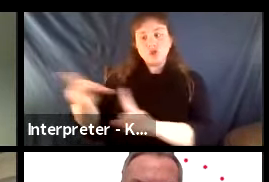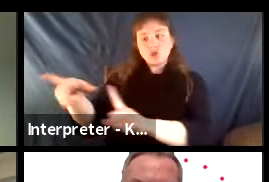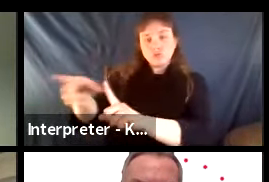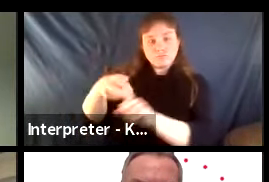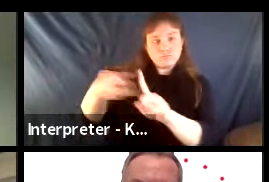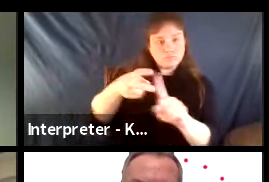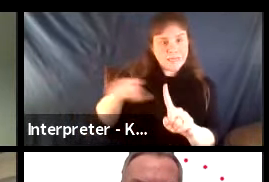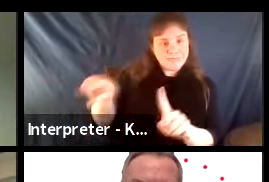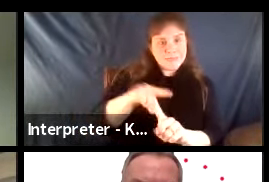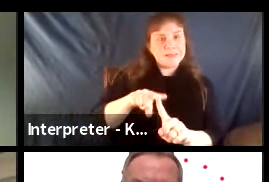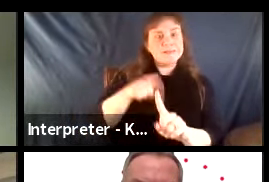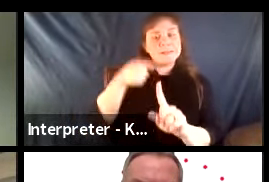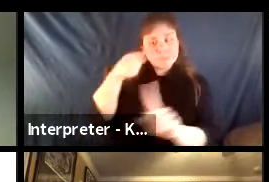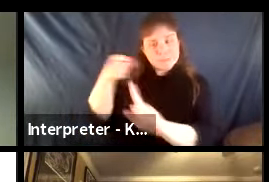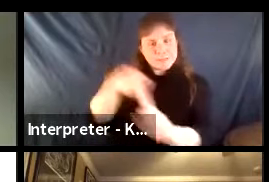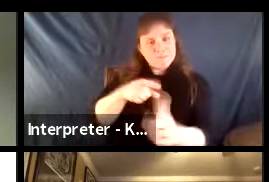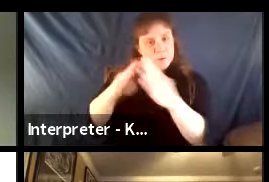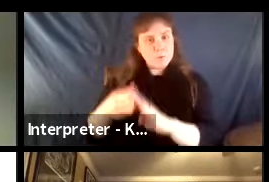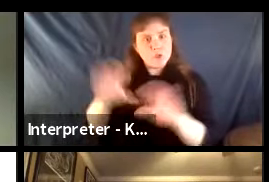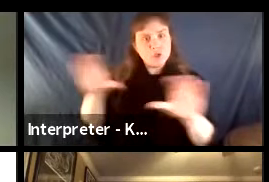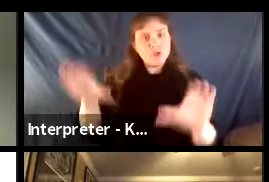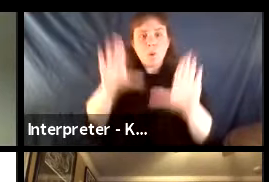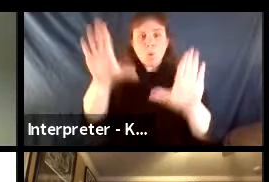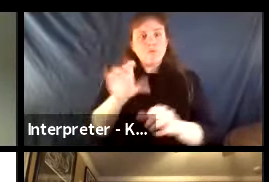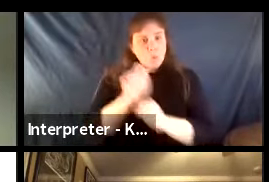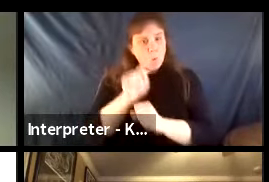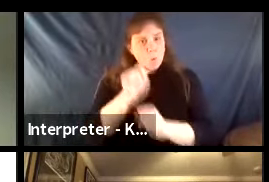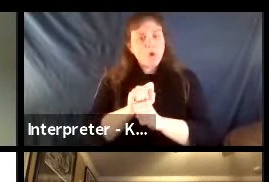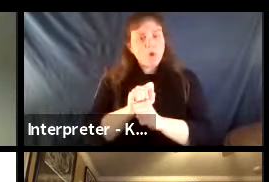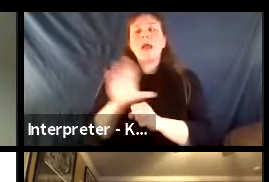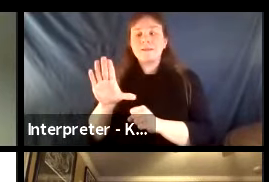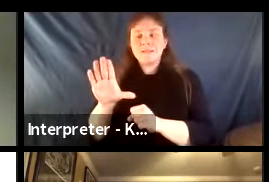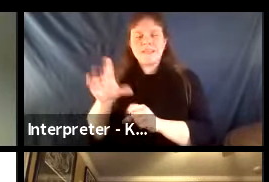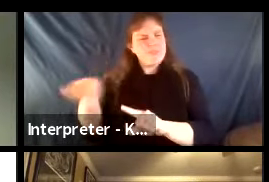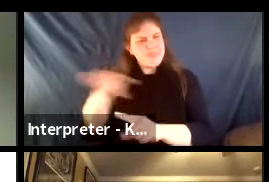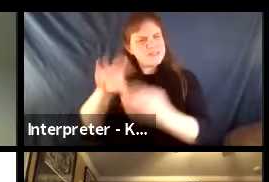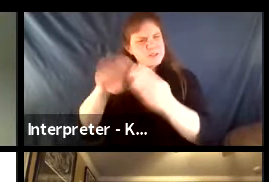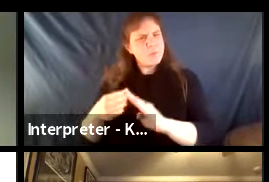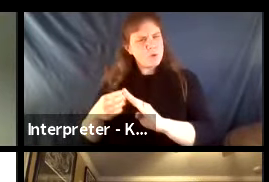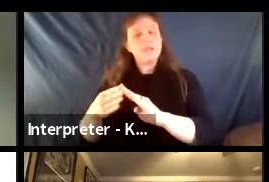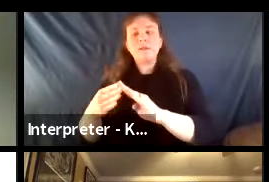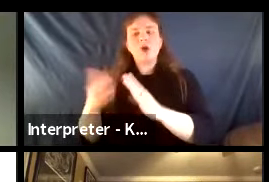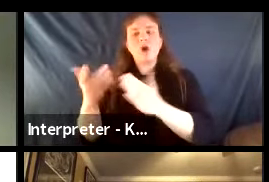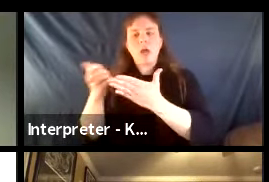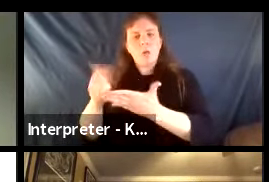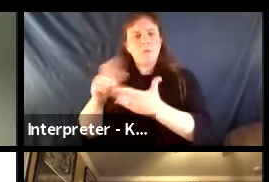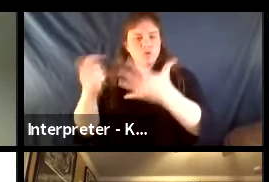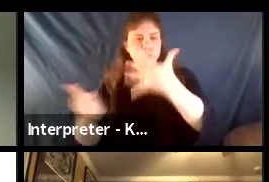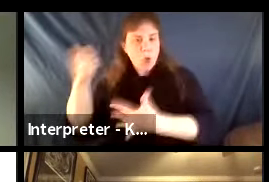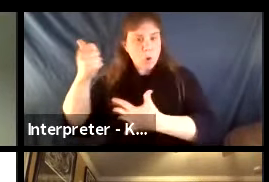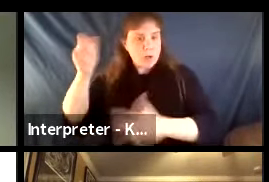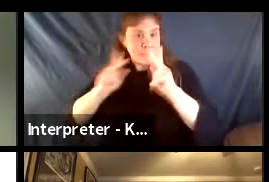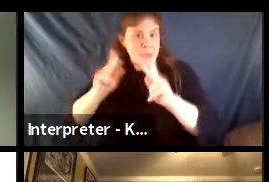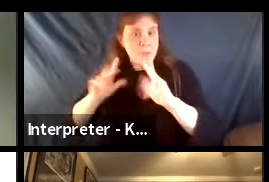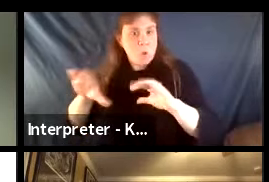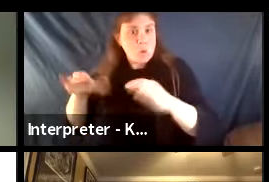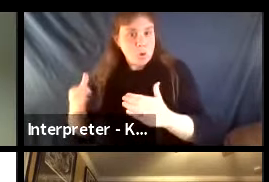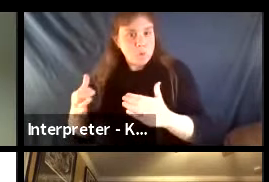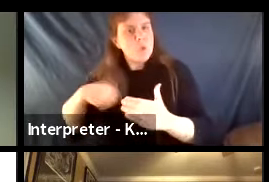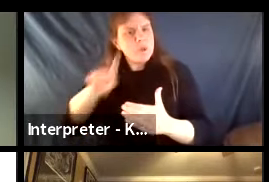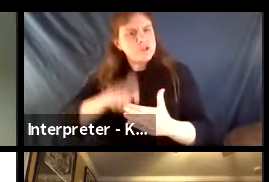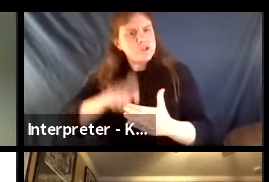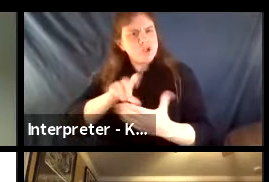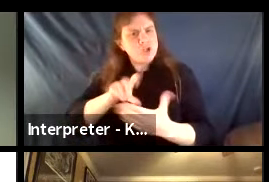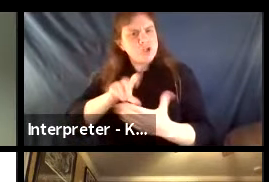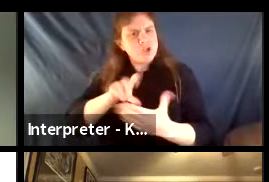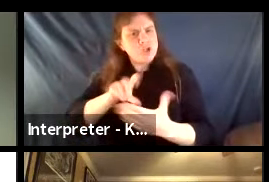and doing the right thing and prioritizing communities that really should be prioritized. Thank you, Christina.